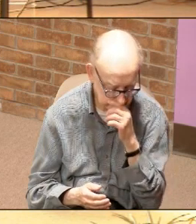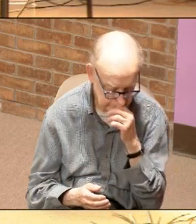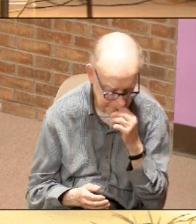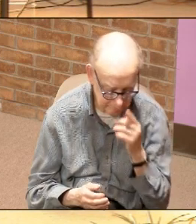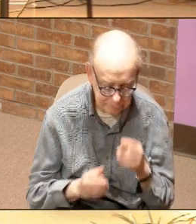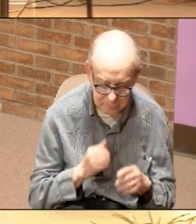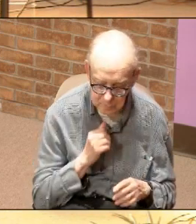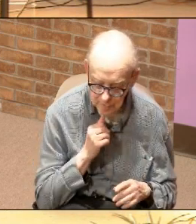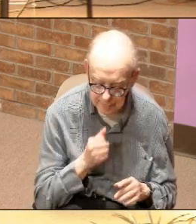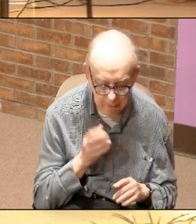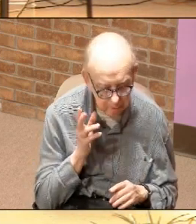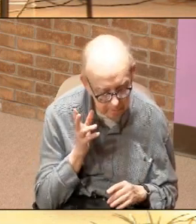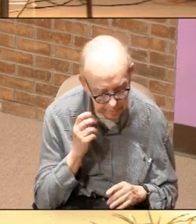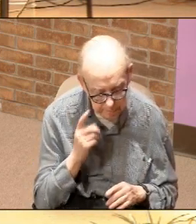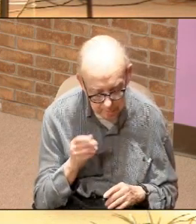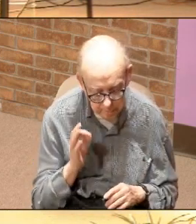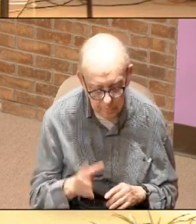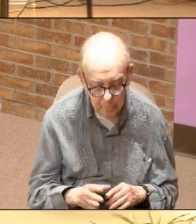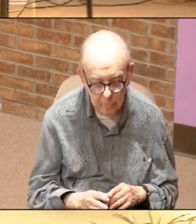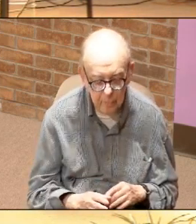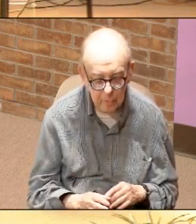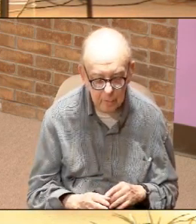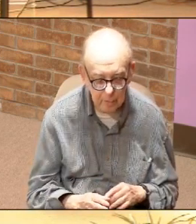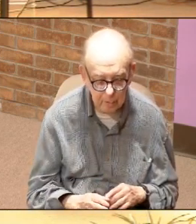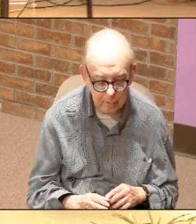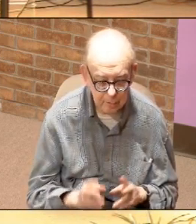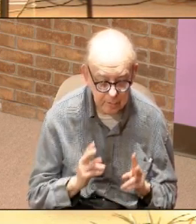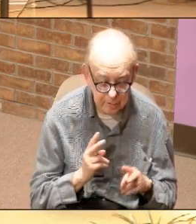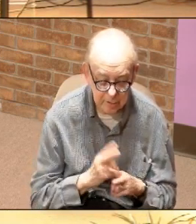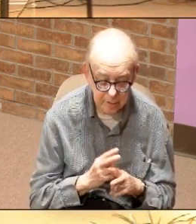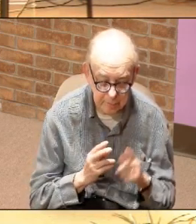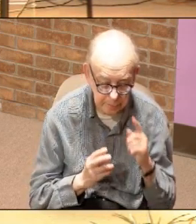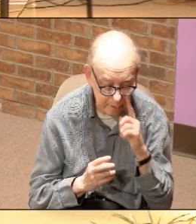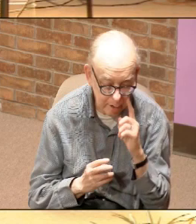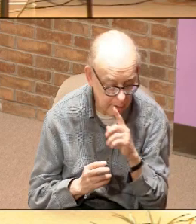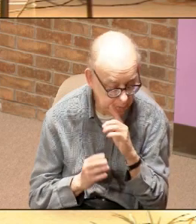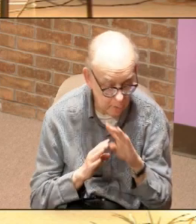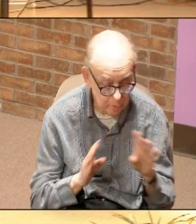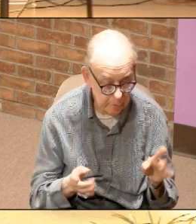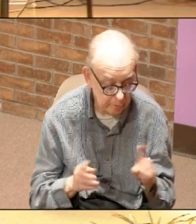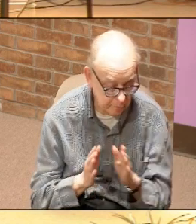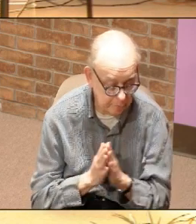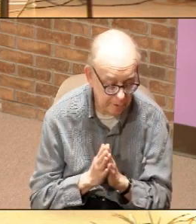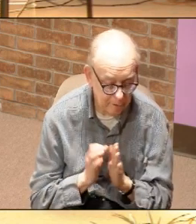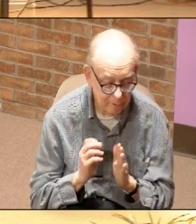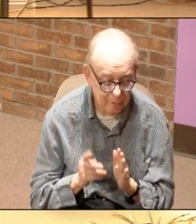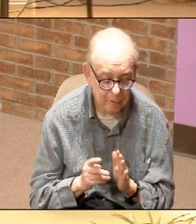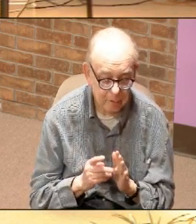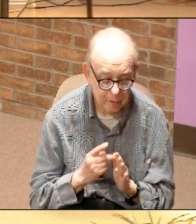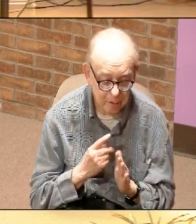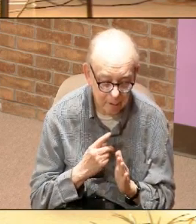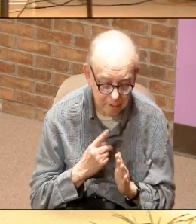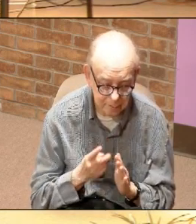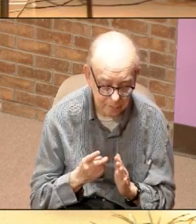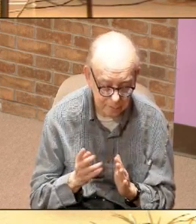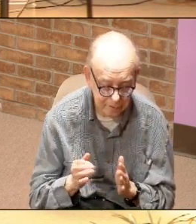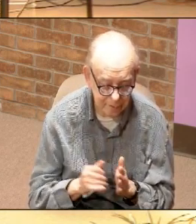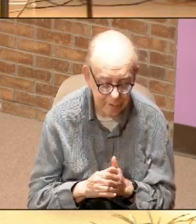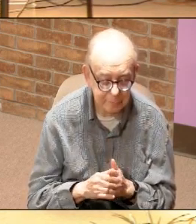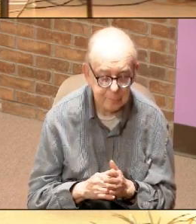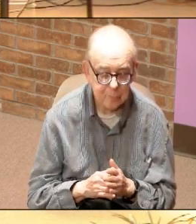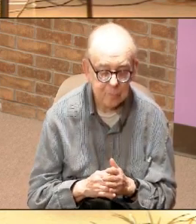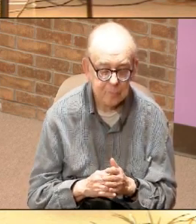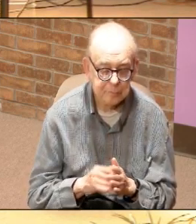You weren't listening to the pastor who said you could keep your eyes open when you pray. Okay? I told him to say that,